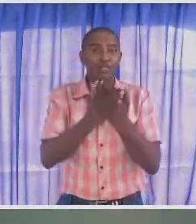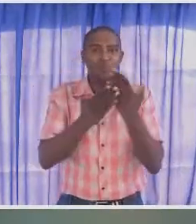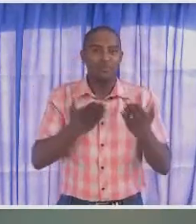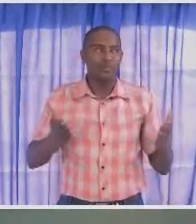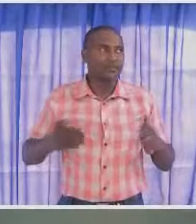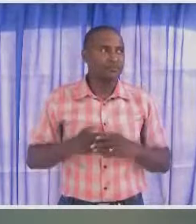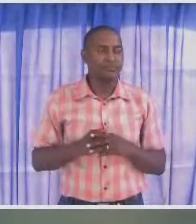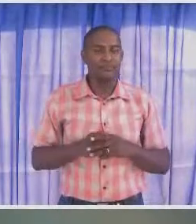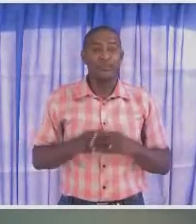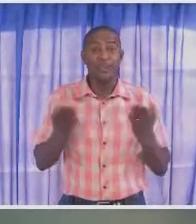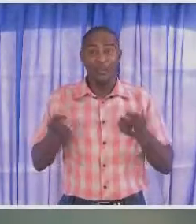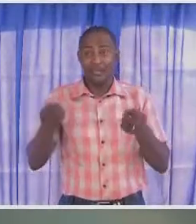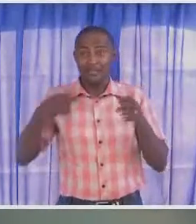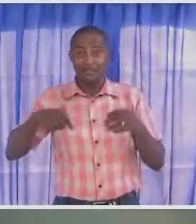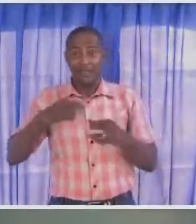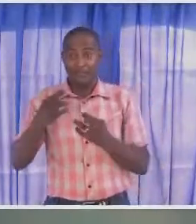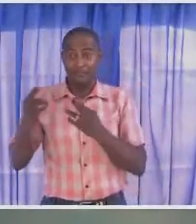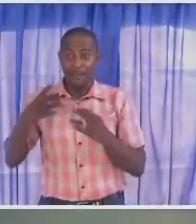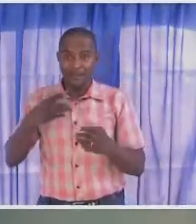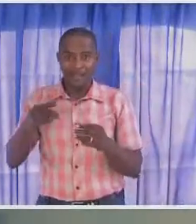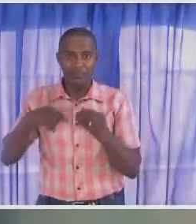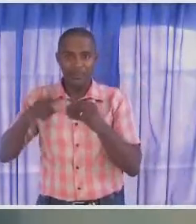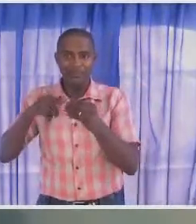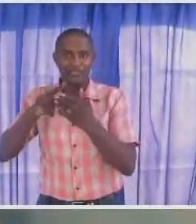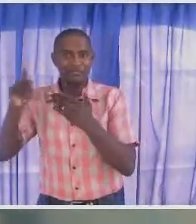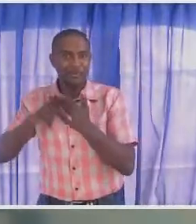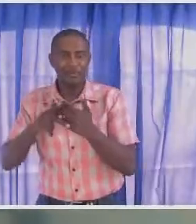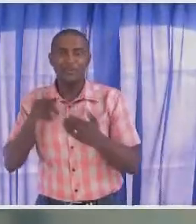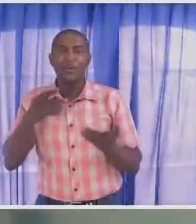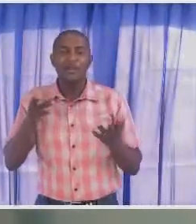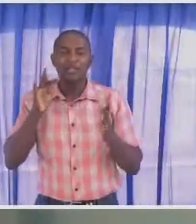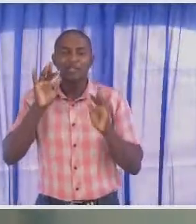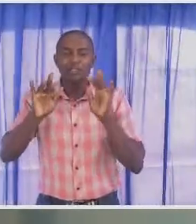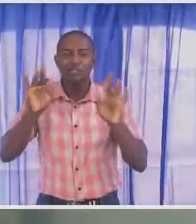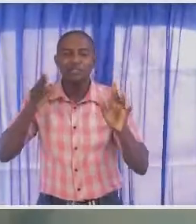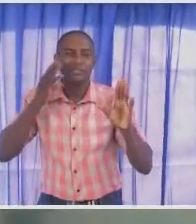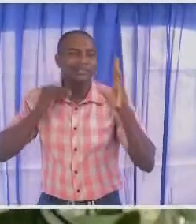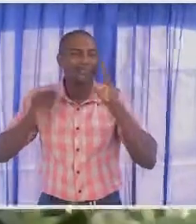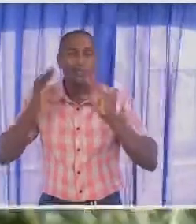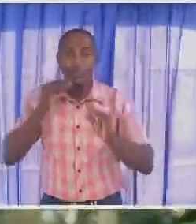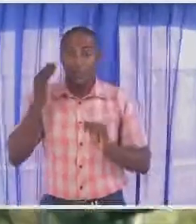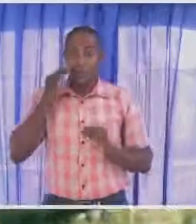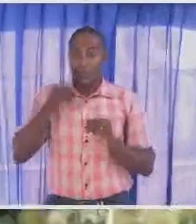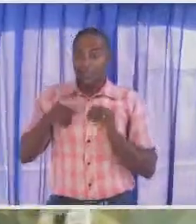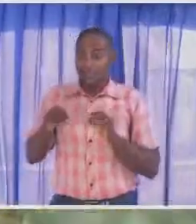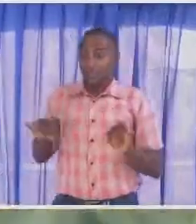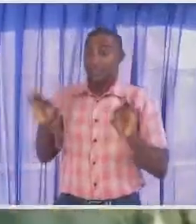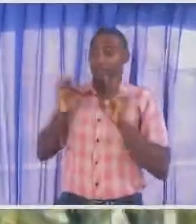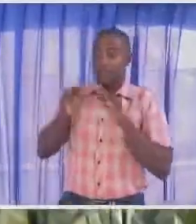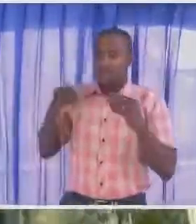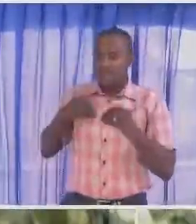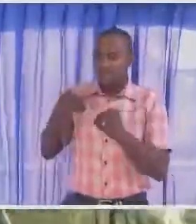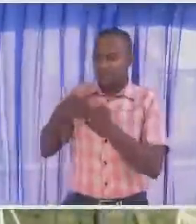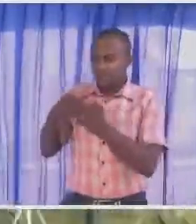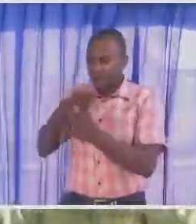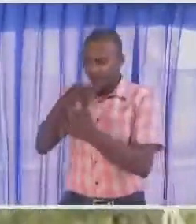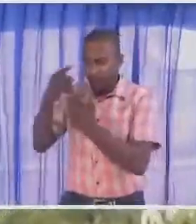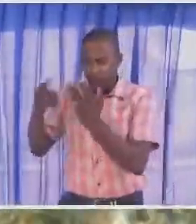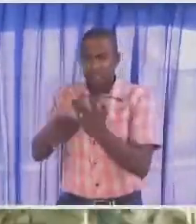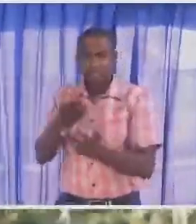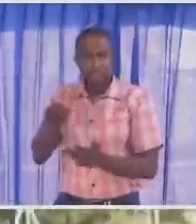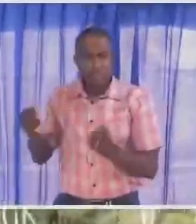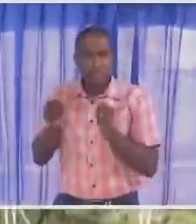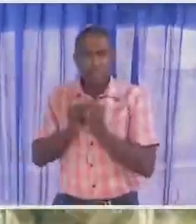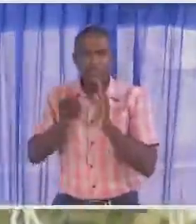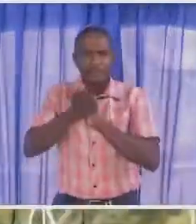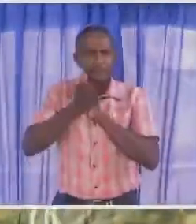lot of my colleagues like about this program is how hands-on it is. We know it is important for us to have the resources that will equip us with the